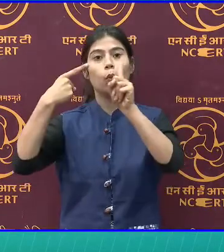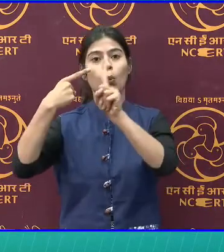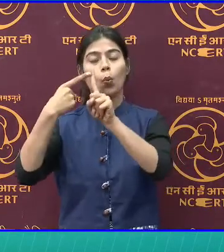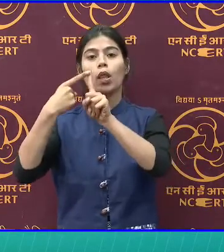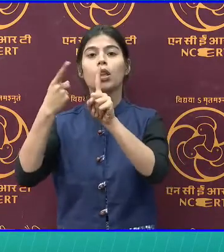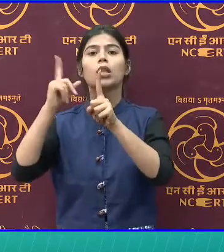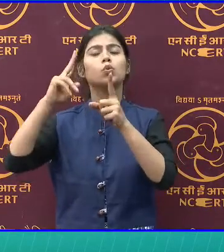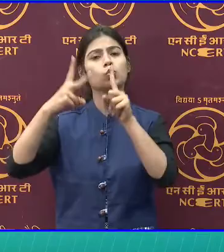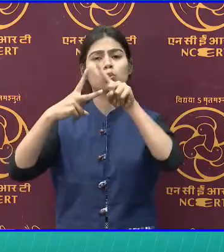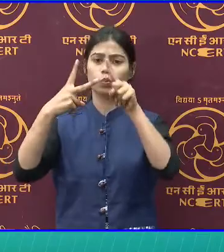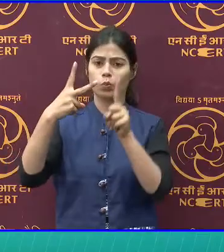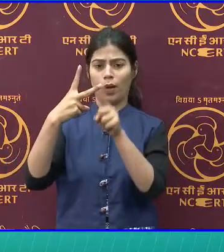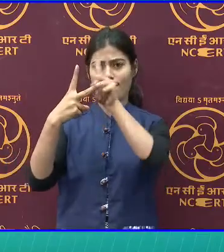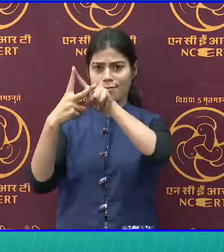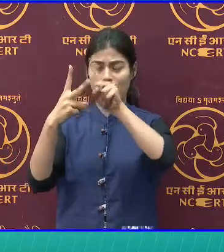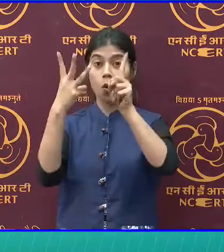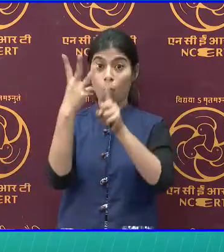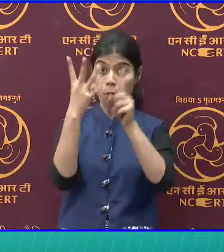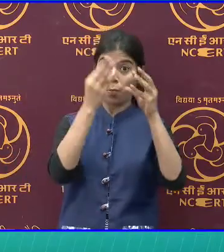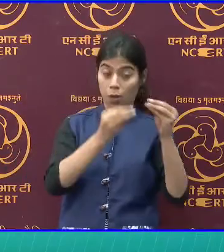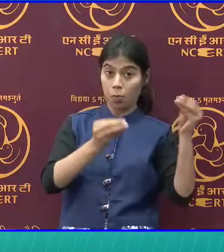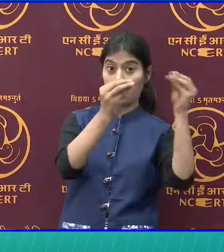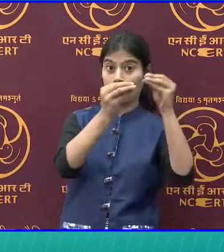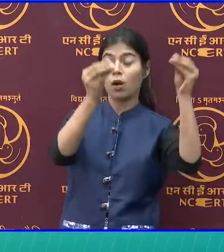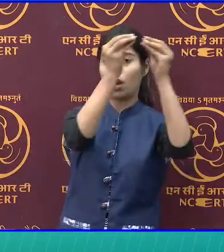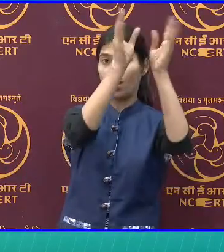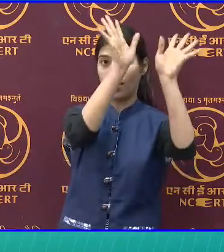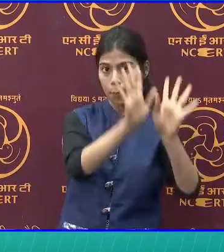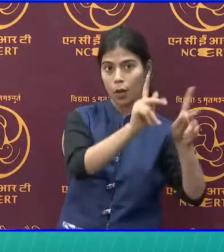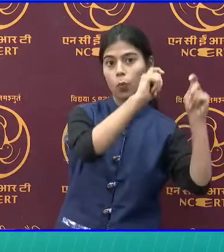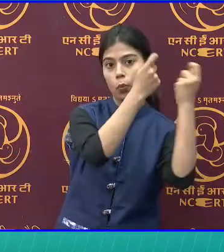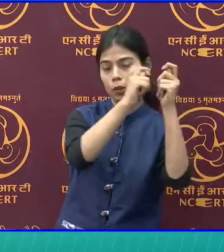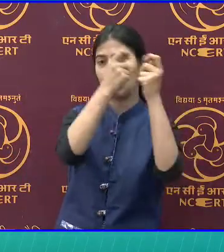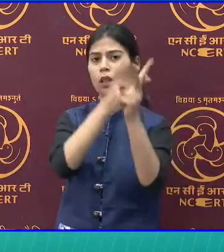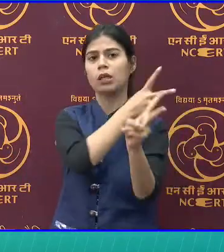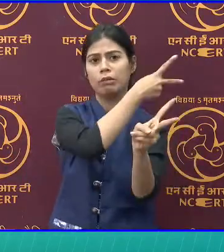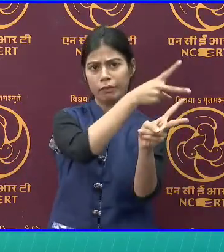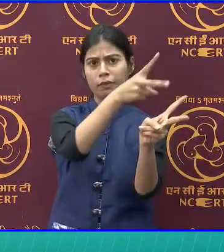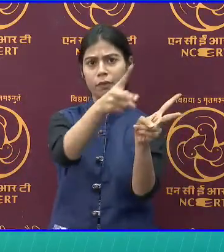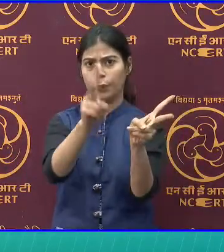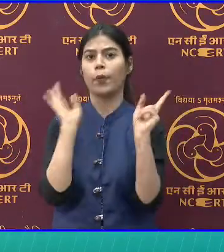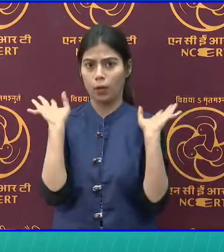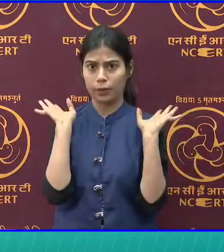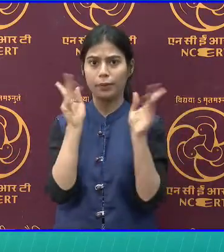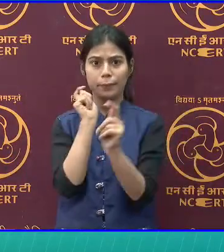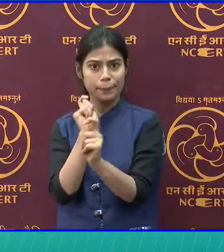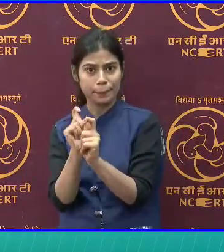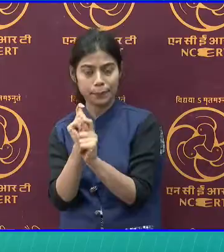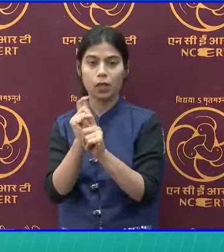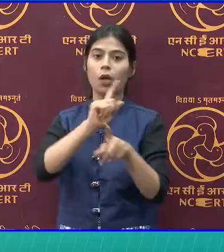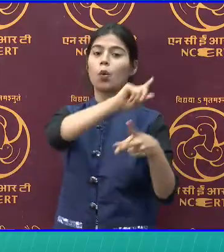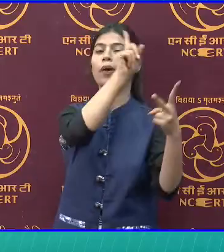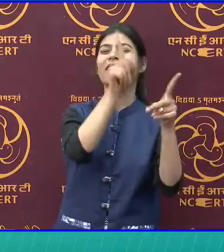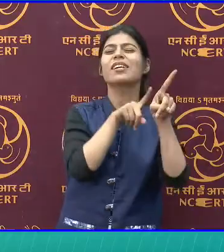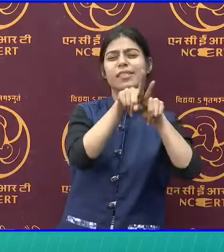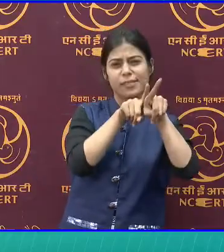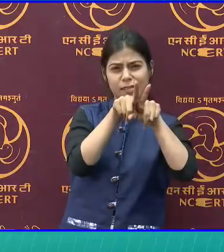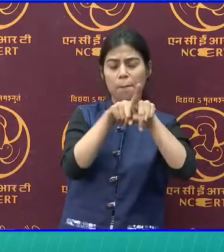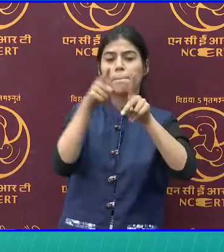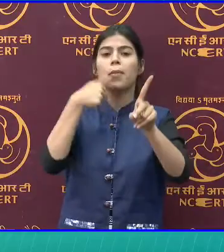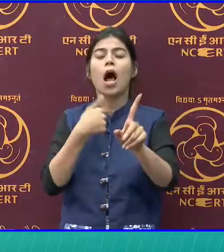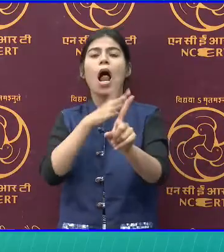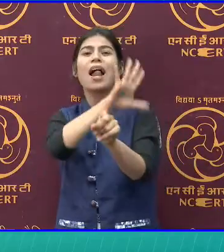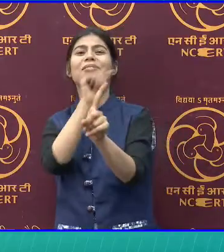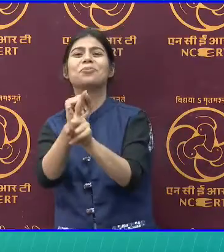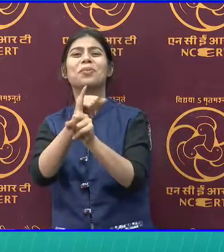and the world, and then there are 3 more themes pertaining to other disciplinary areas. So like for example our cultural